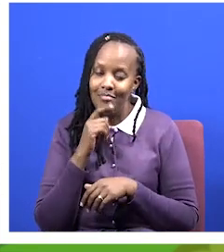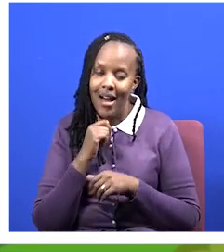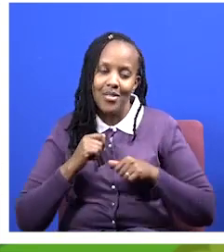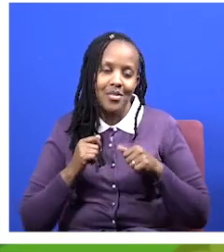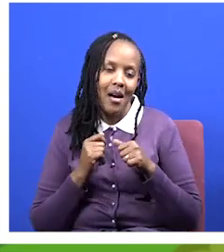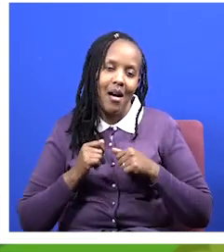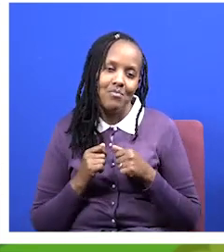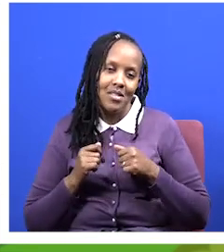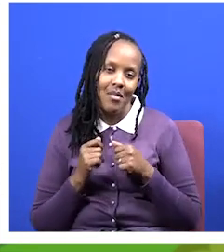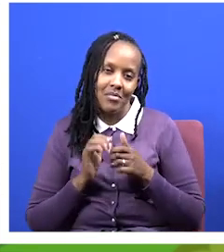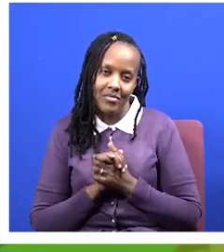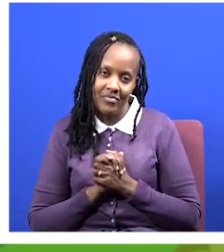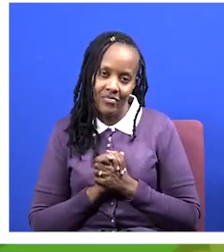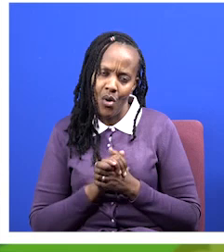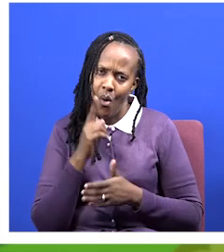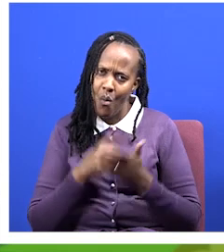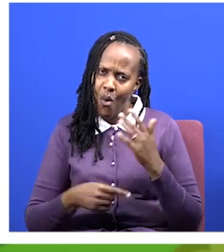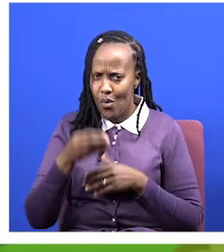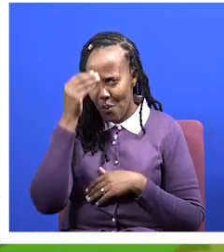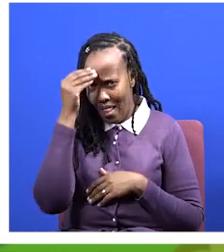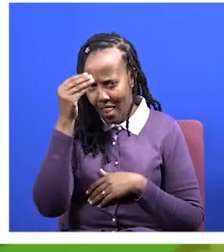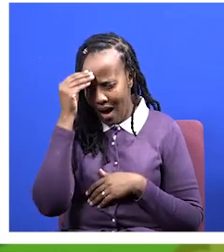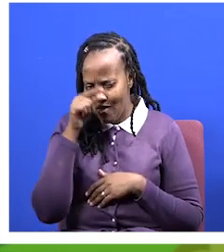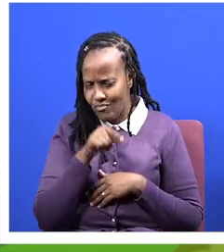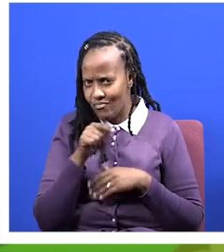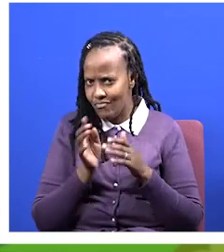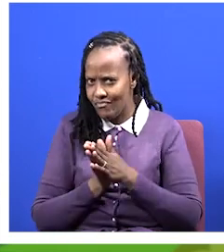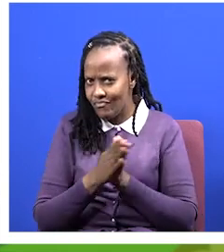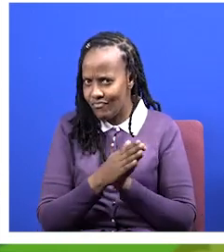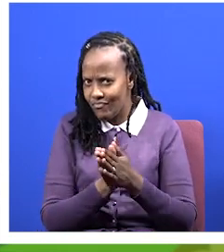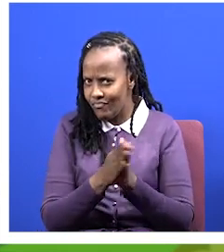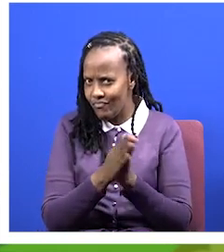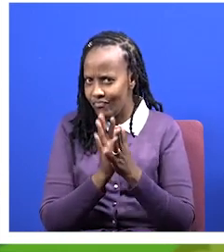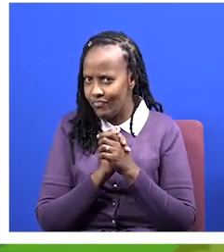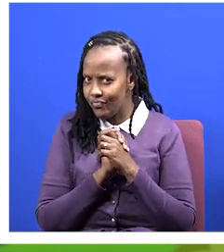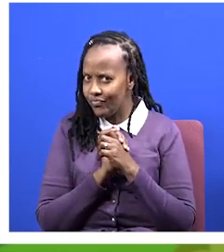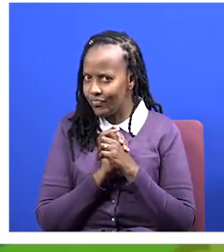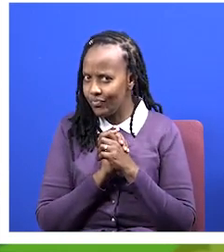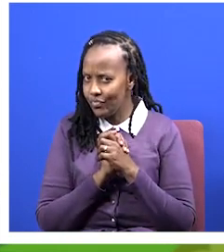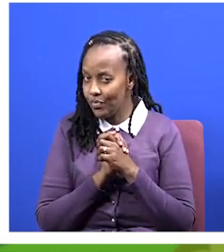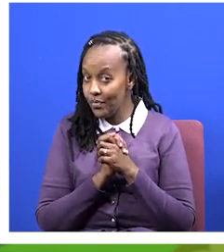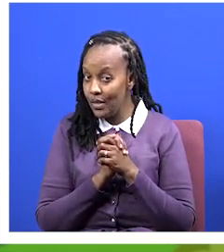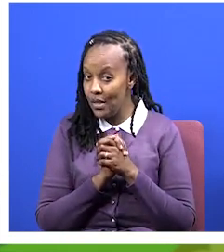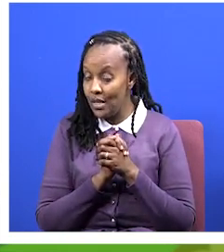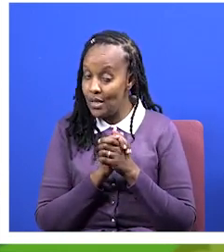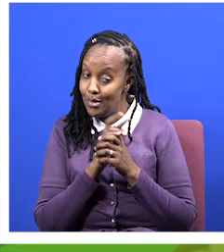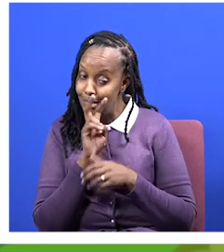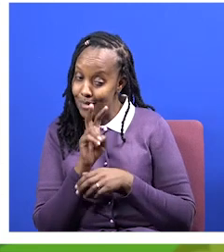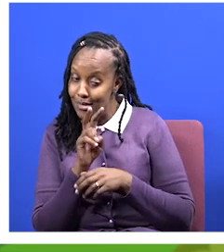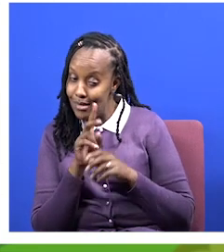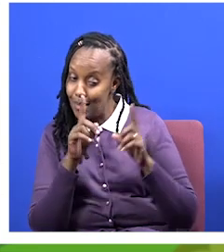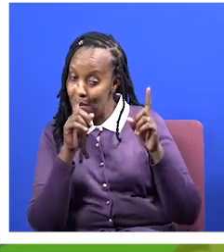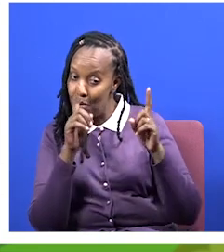very glad. So what is the lesson from our story? Can you see the